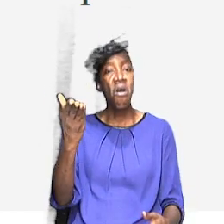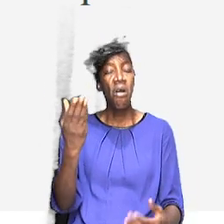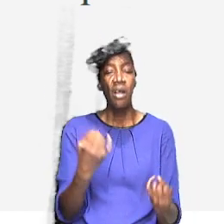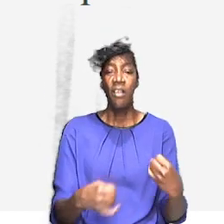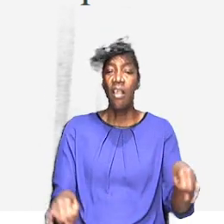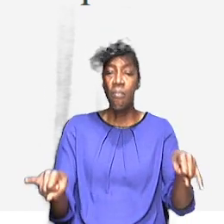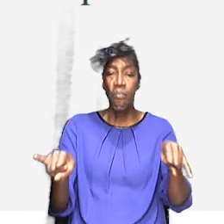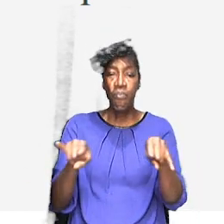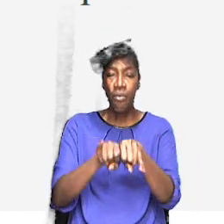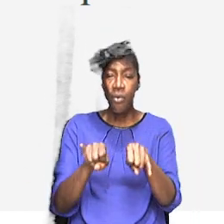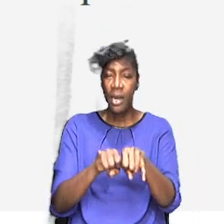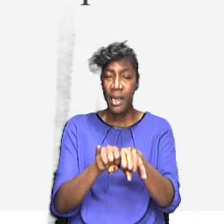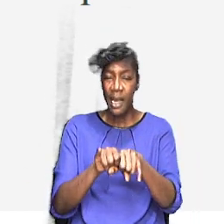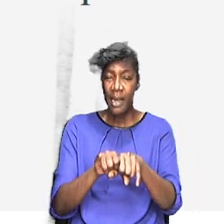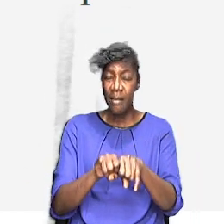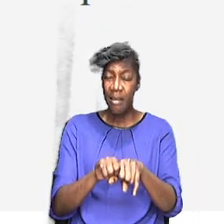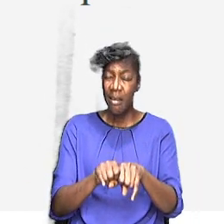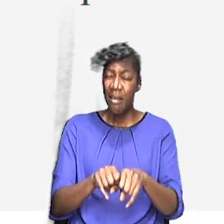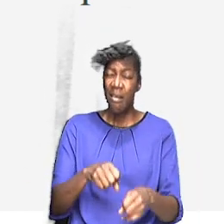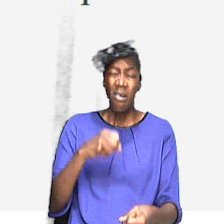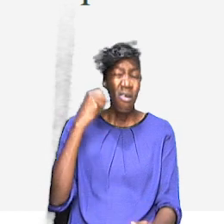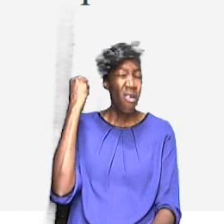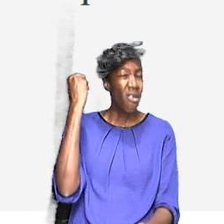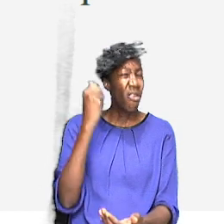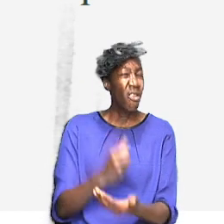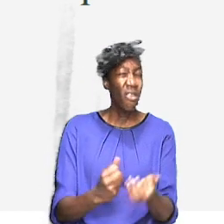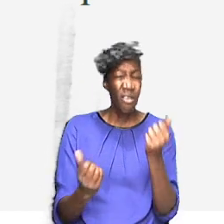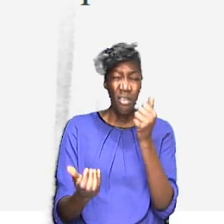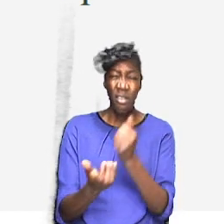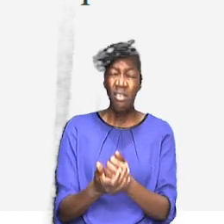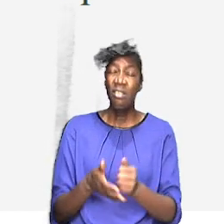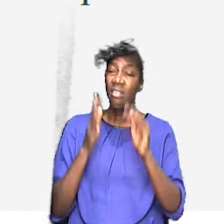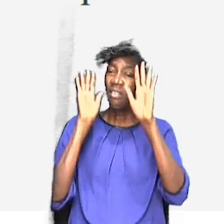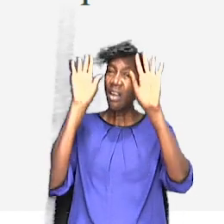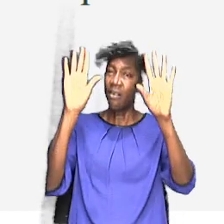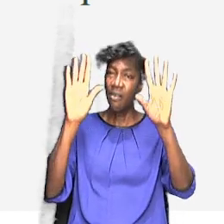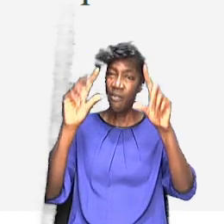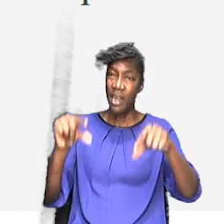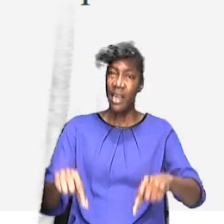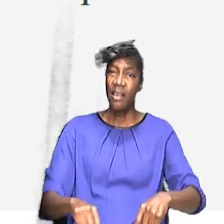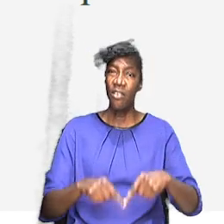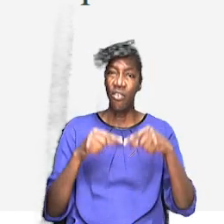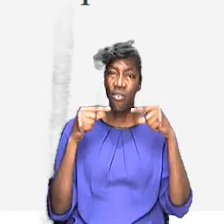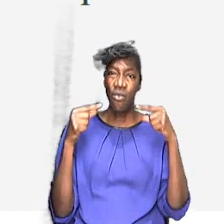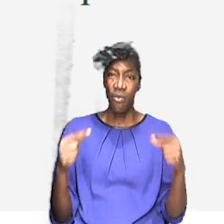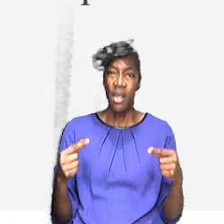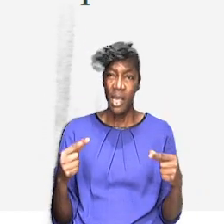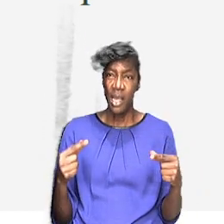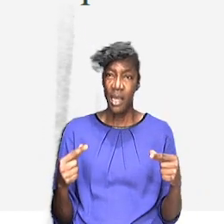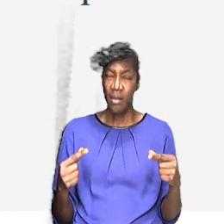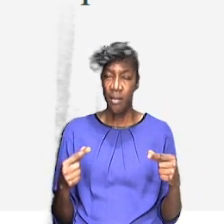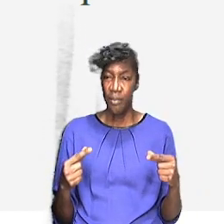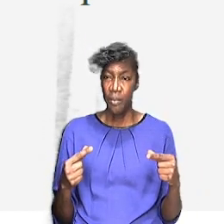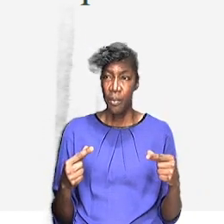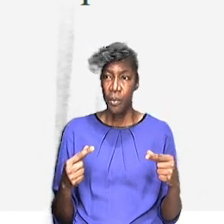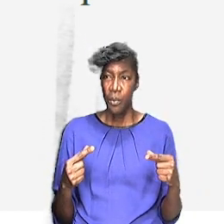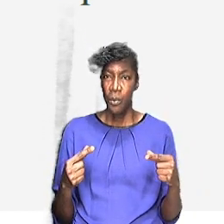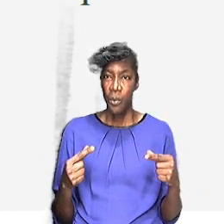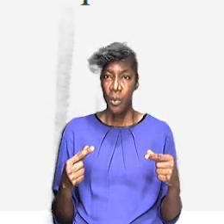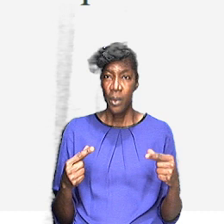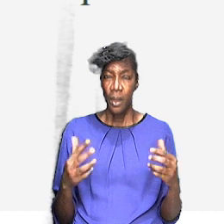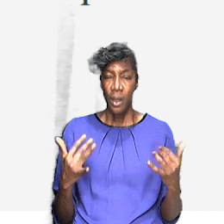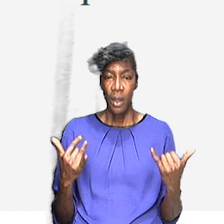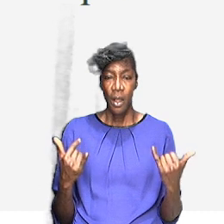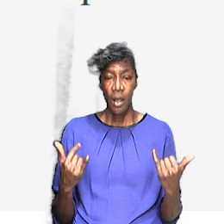important. So her sacrifice was very great. Another thing that we saw is how